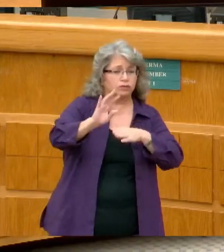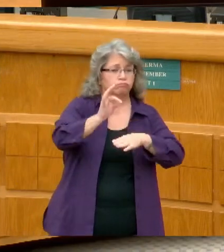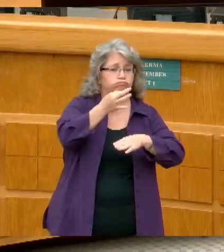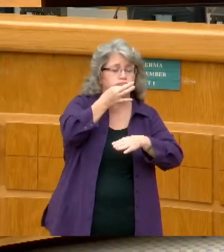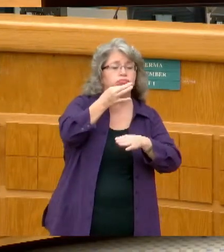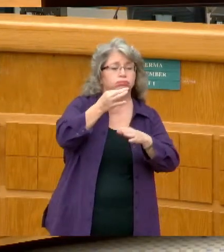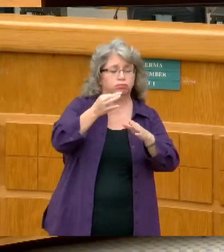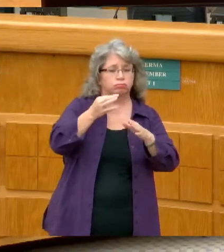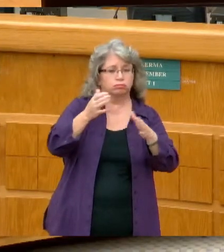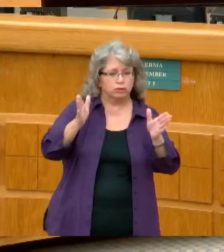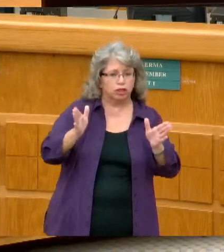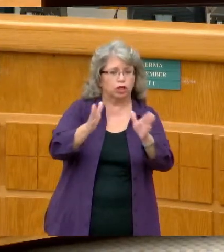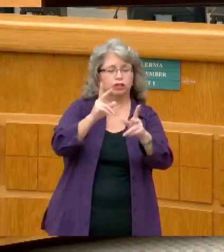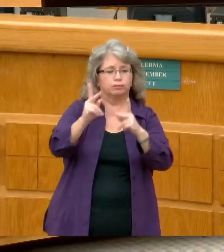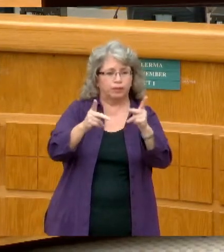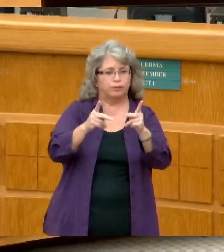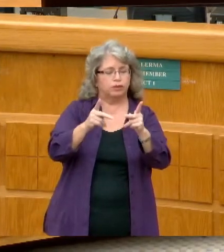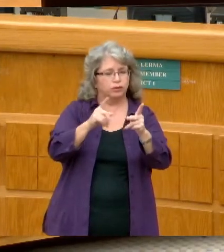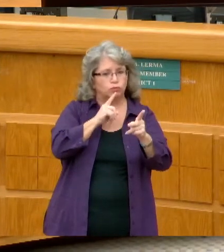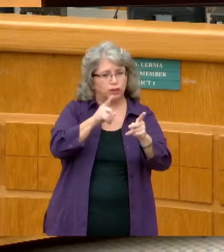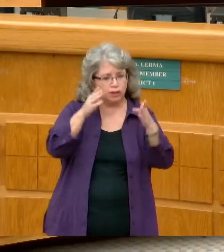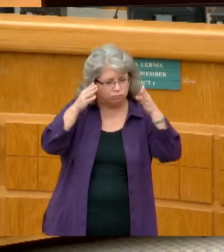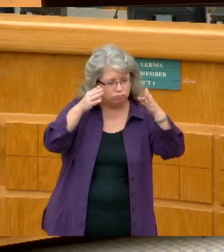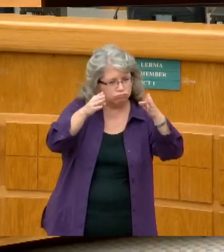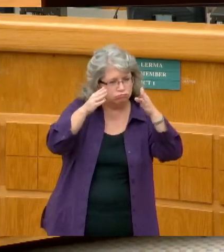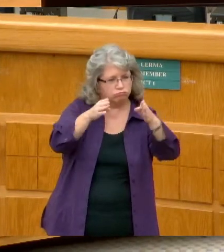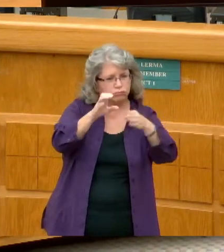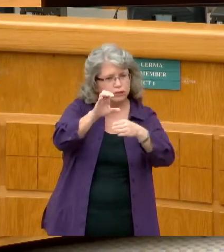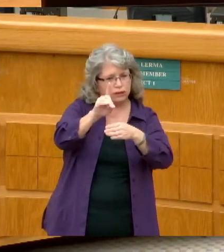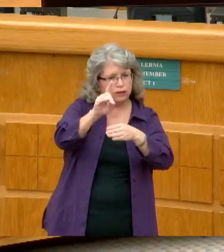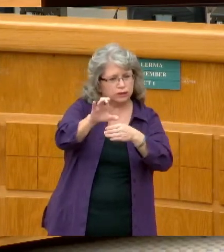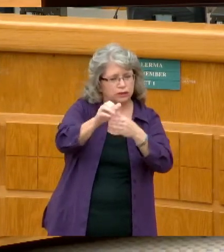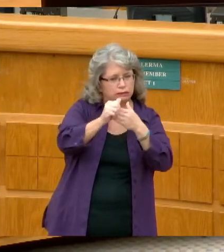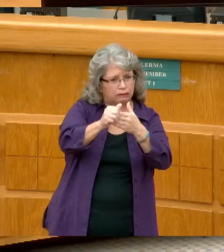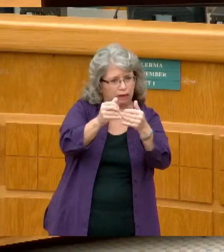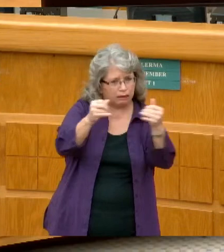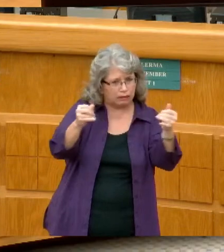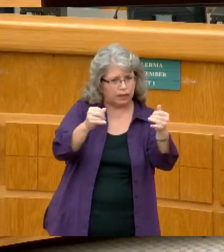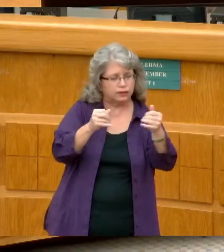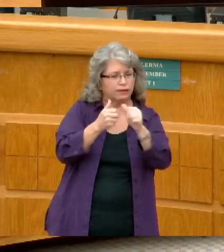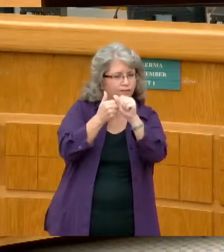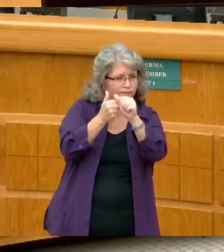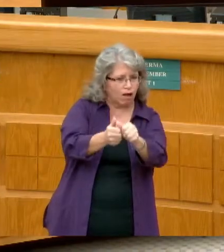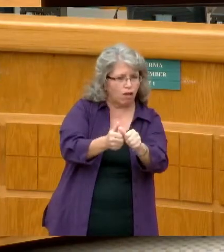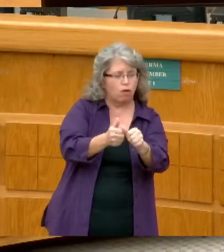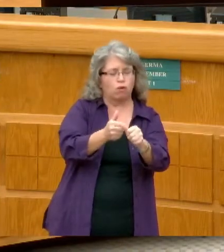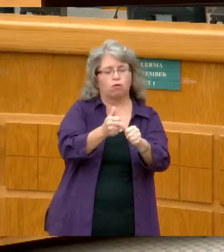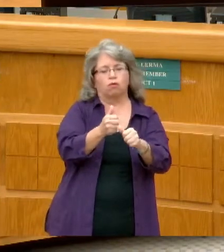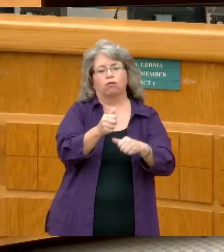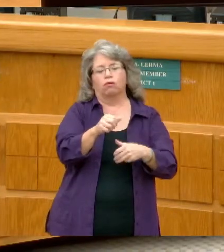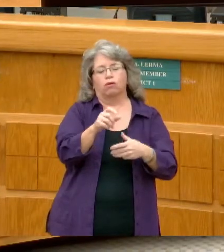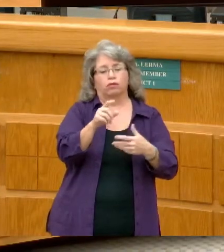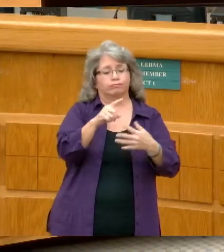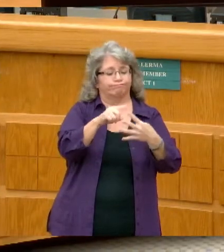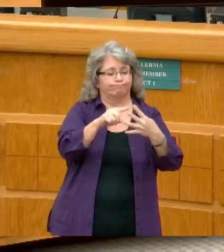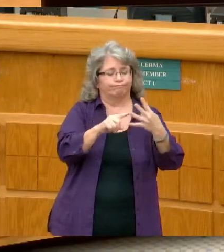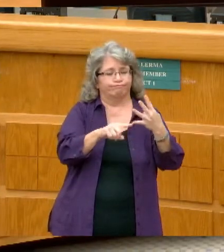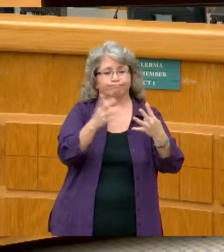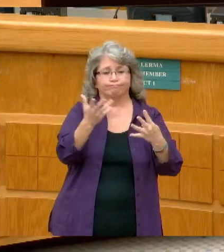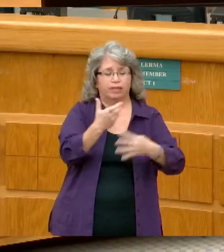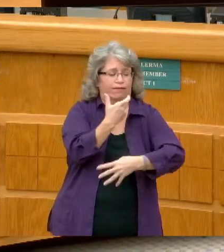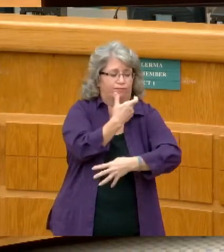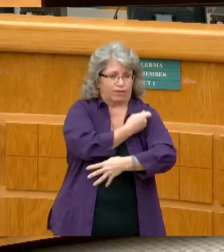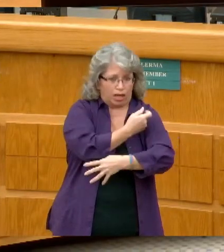CDC and the World Health Organization continue to remind us to follow their guidelines, which includes